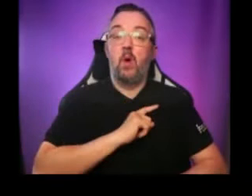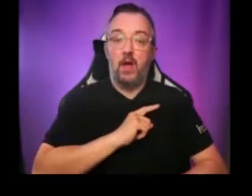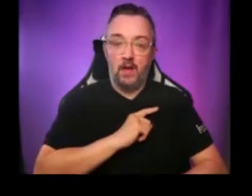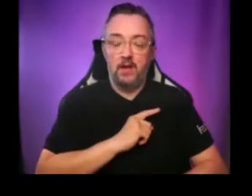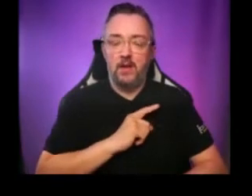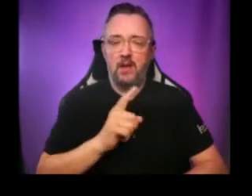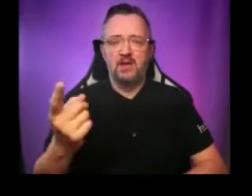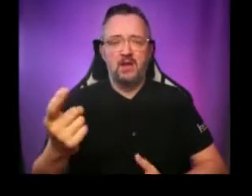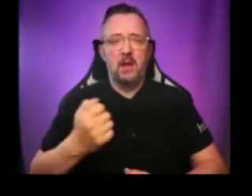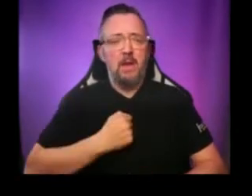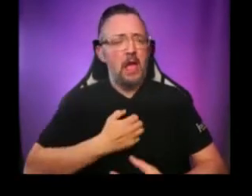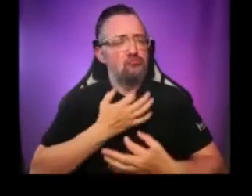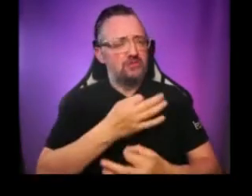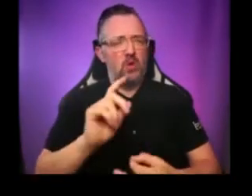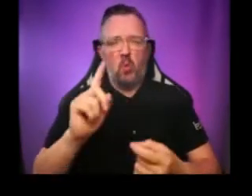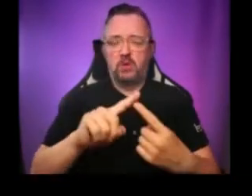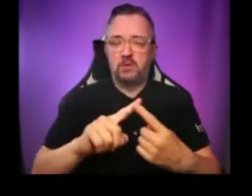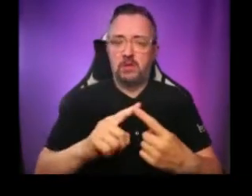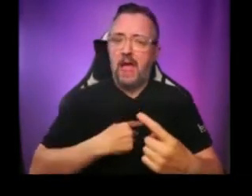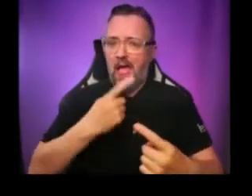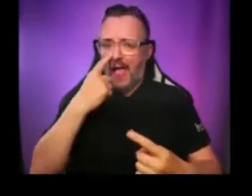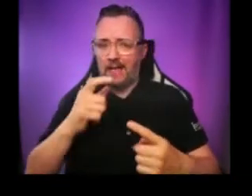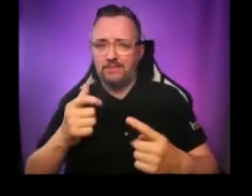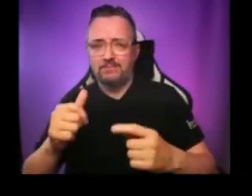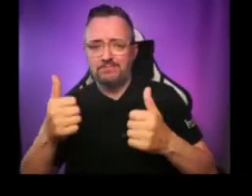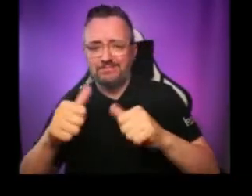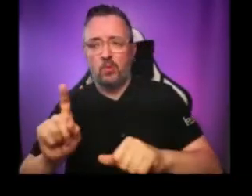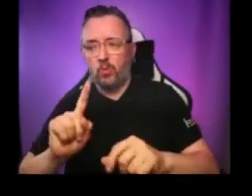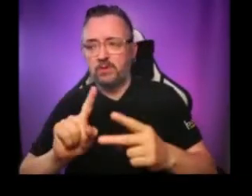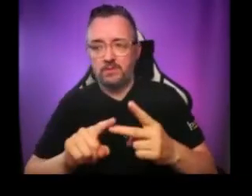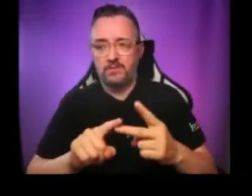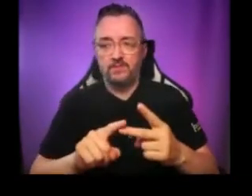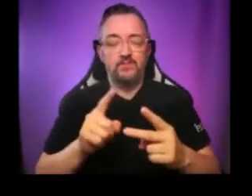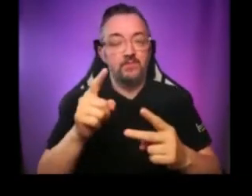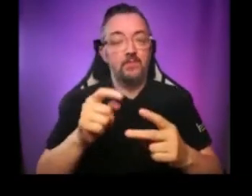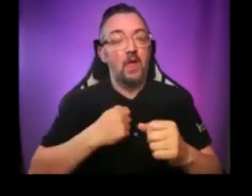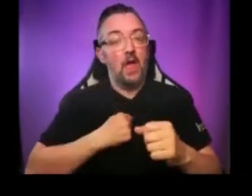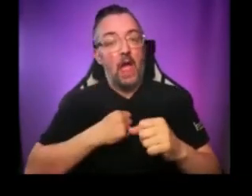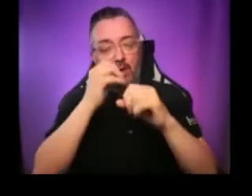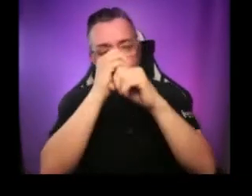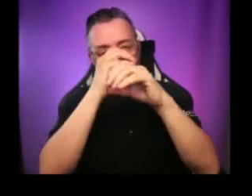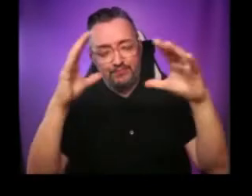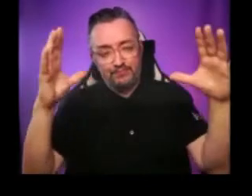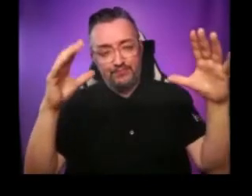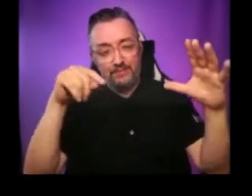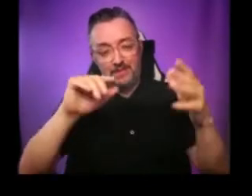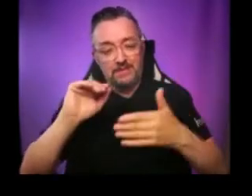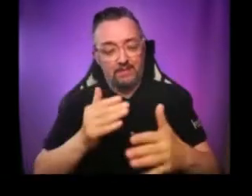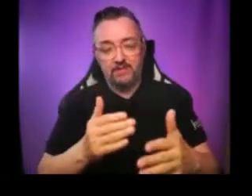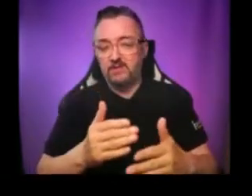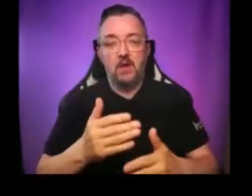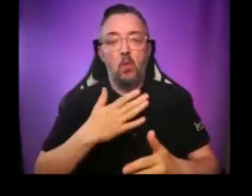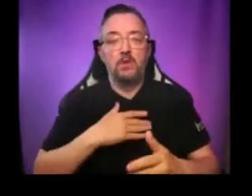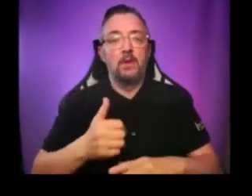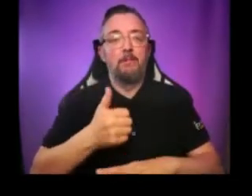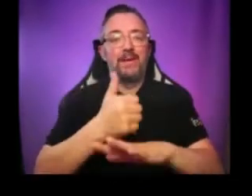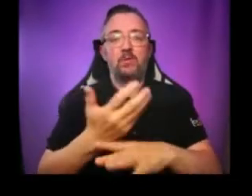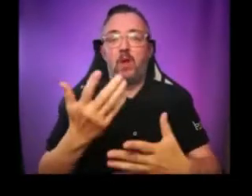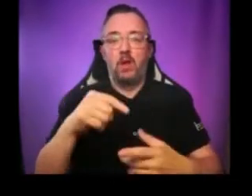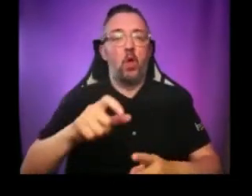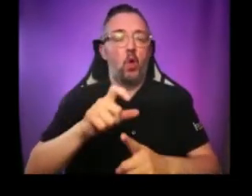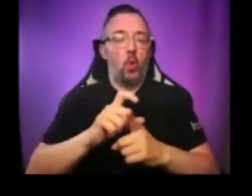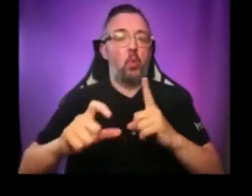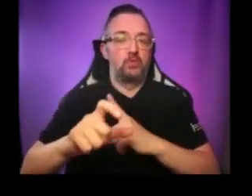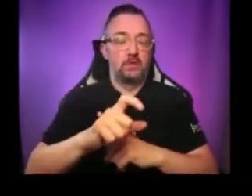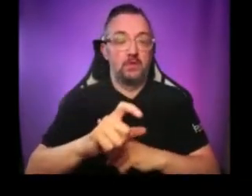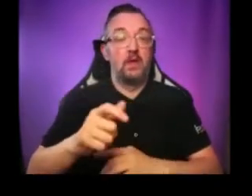what is my risk and what can I do about it? Our vision for these services is to be community-based and housed within